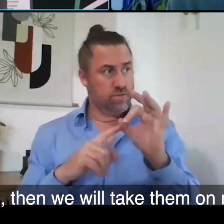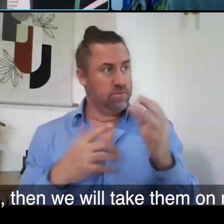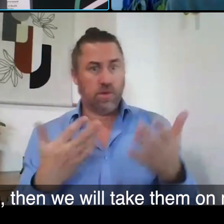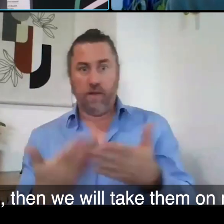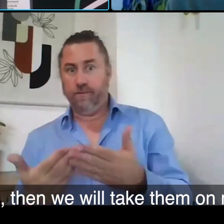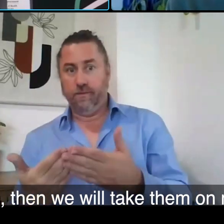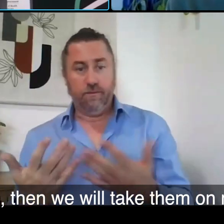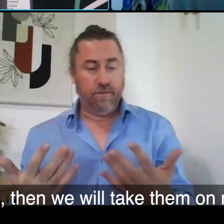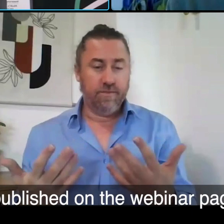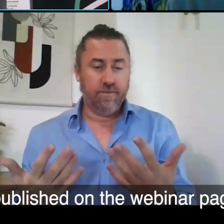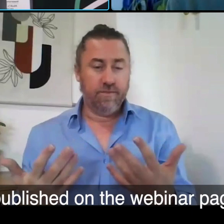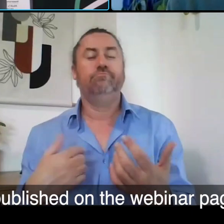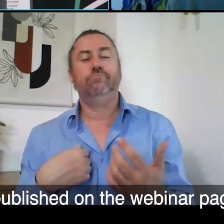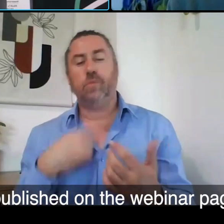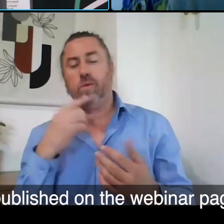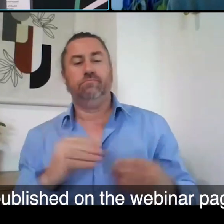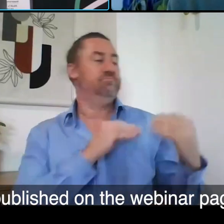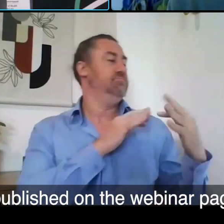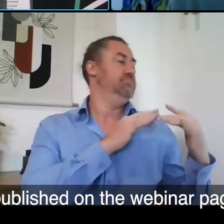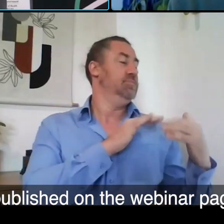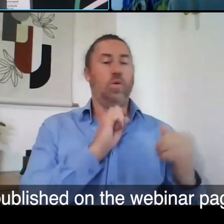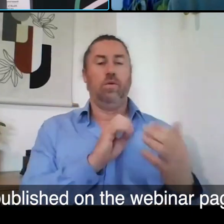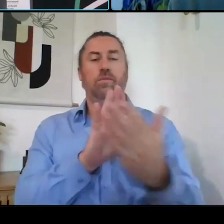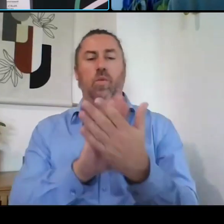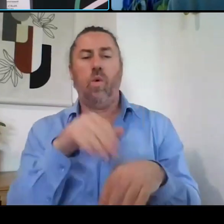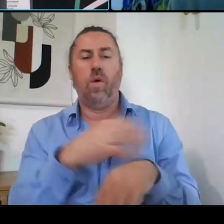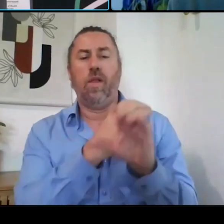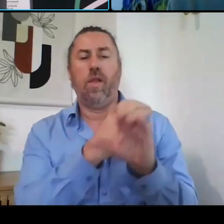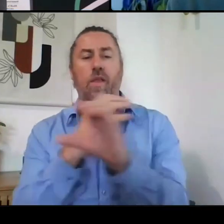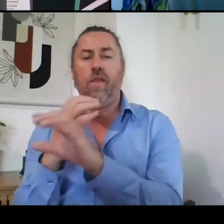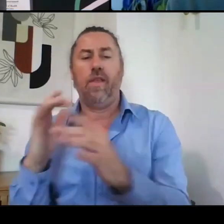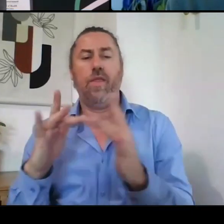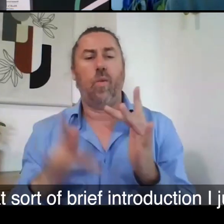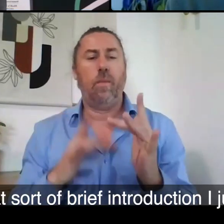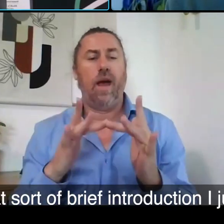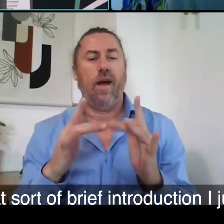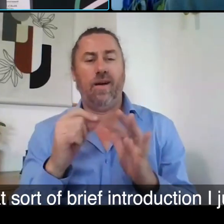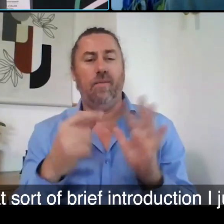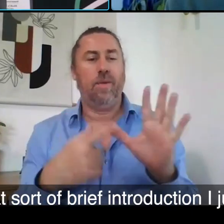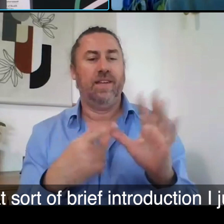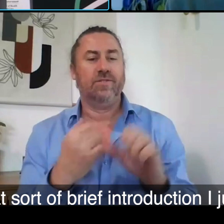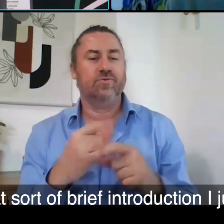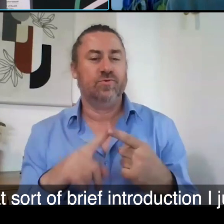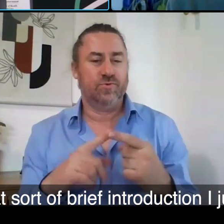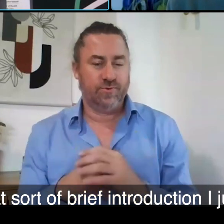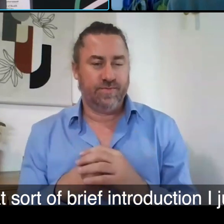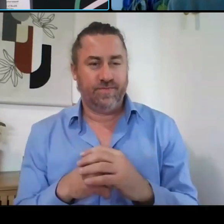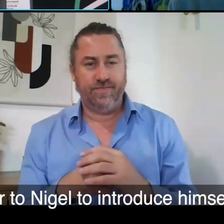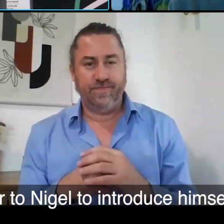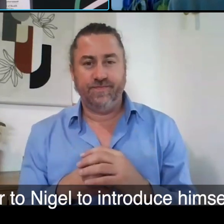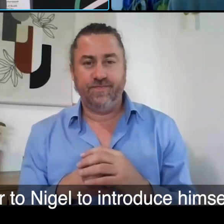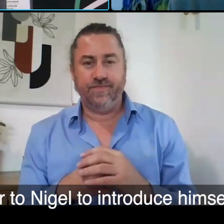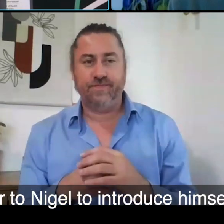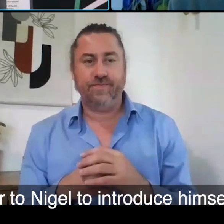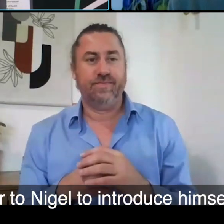provide those, take them on notice, and they'll be published on the webinar page as well. So with that sort of brief introduction, I just want